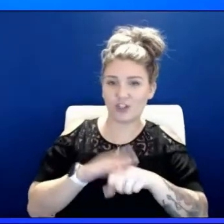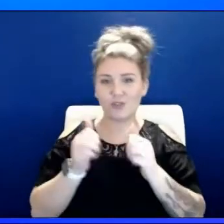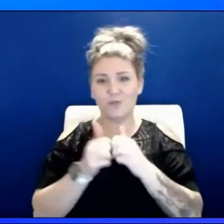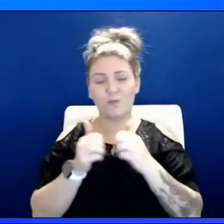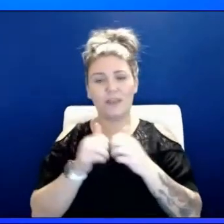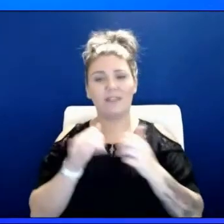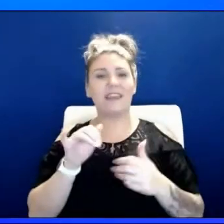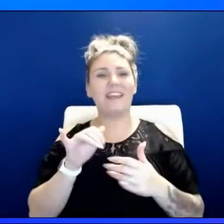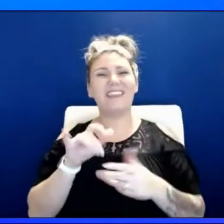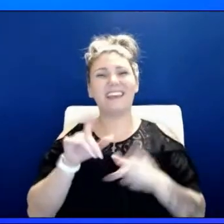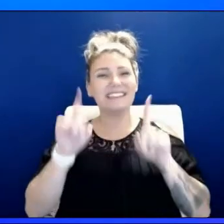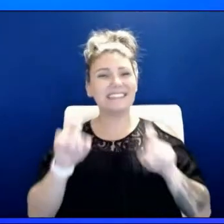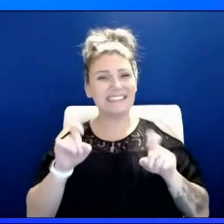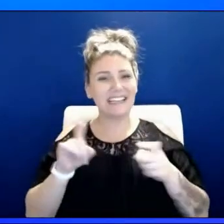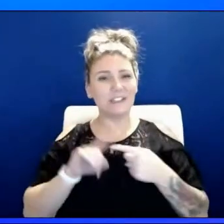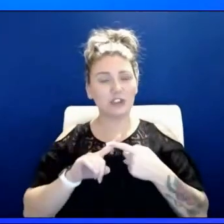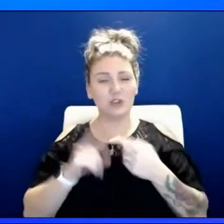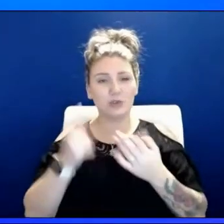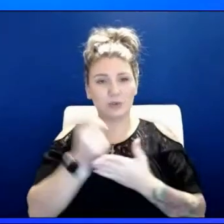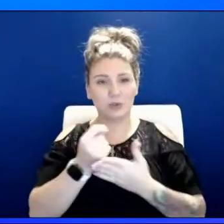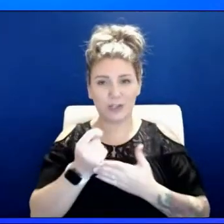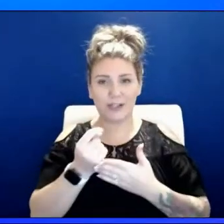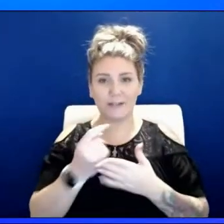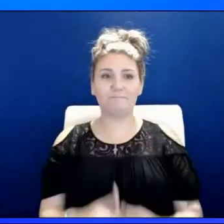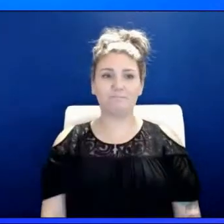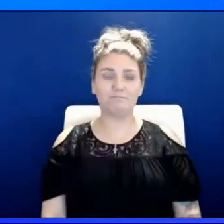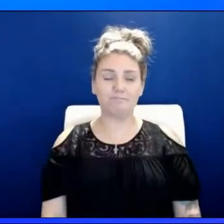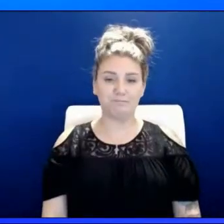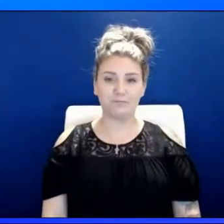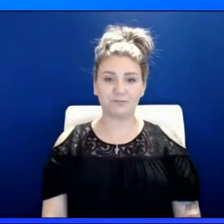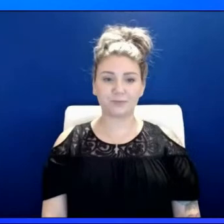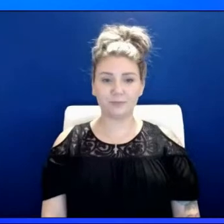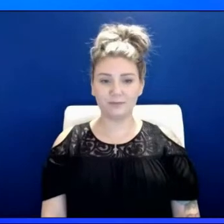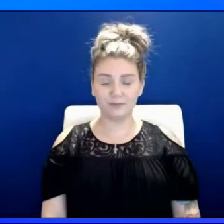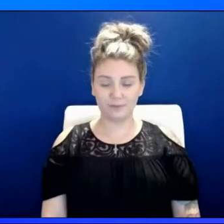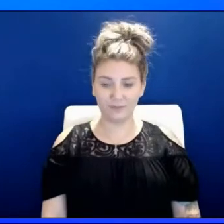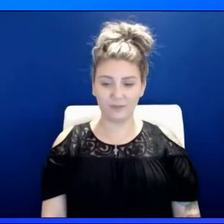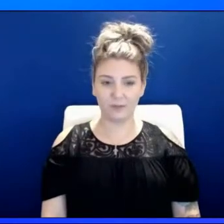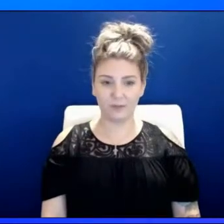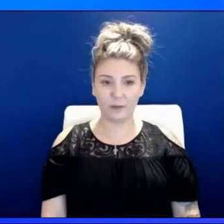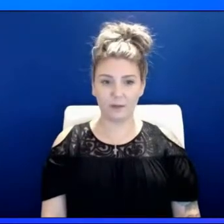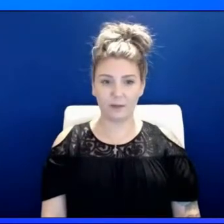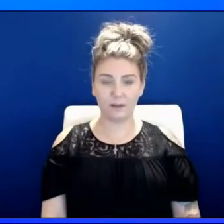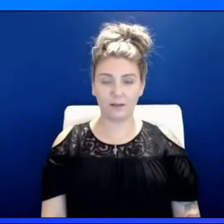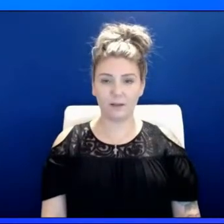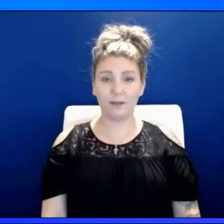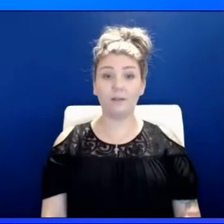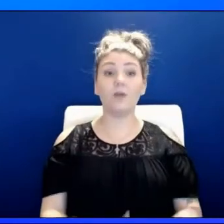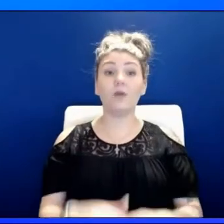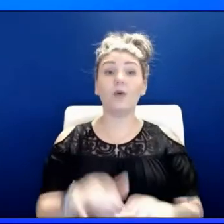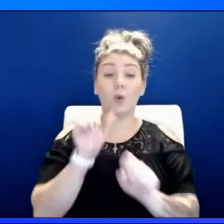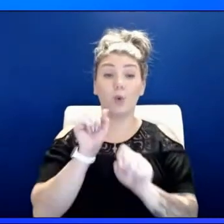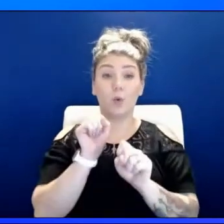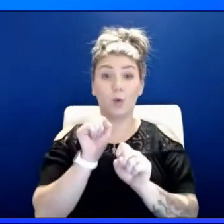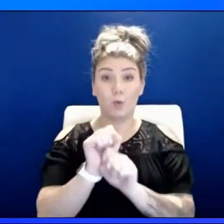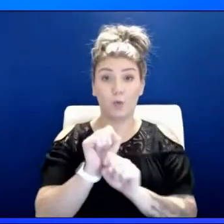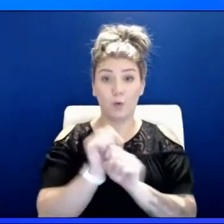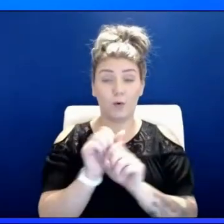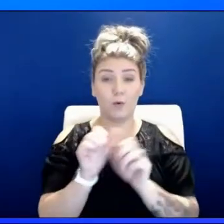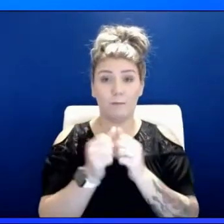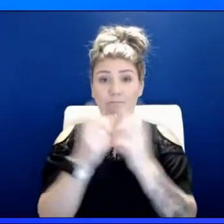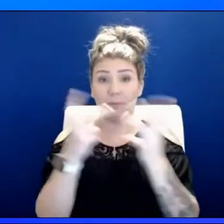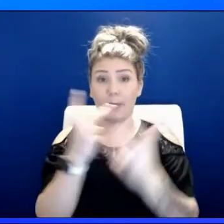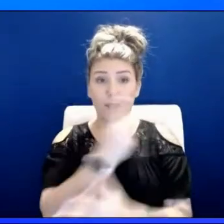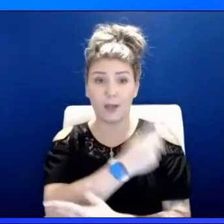and I do think, though, having worked with a lot of these patients, there's often this